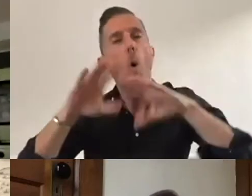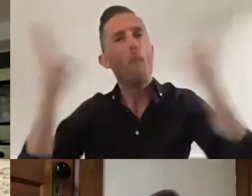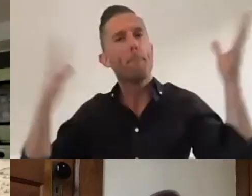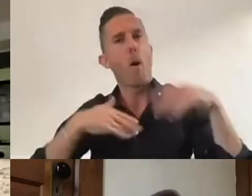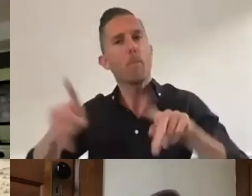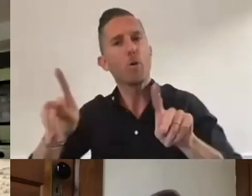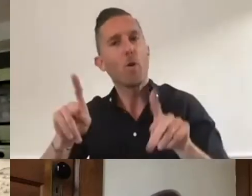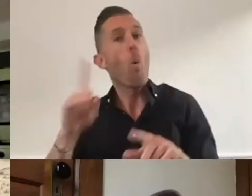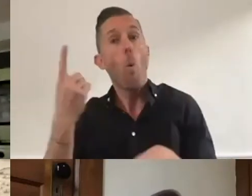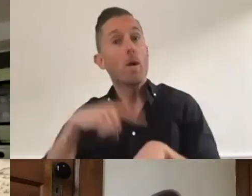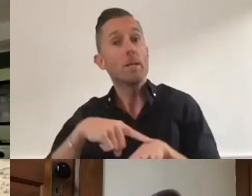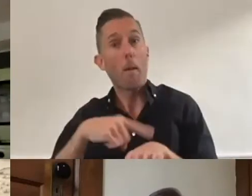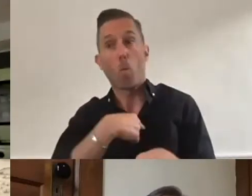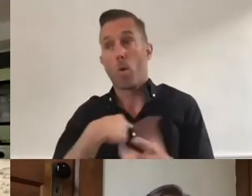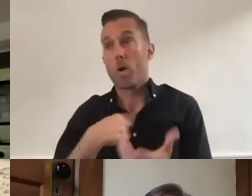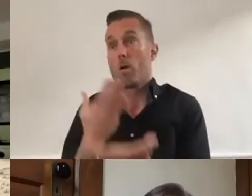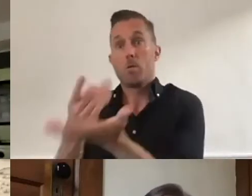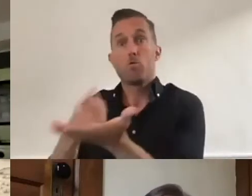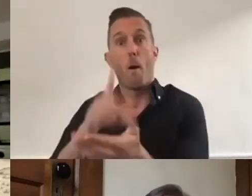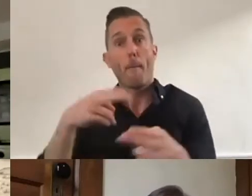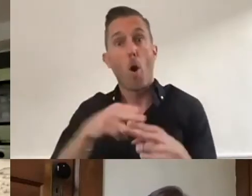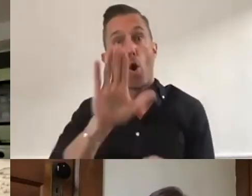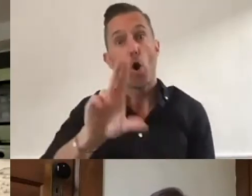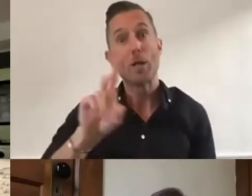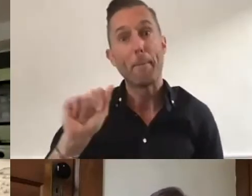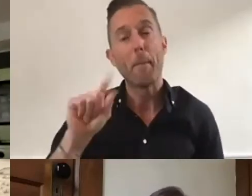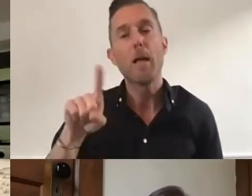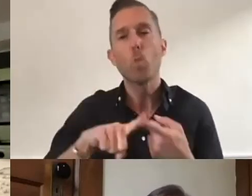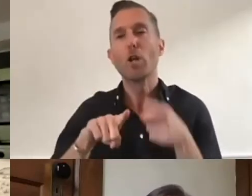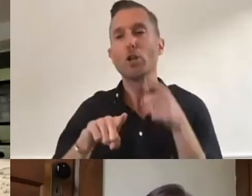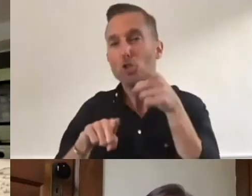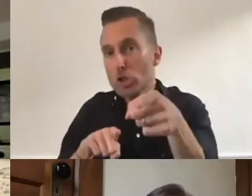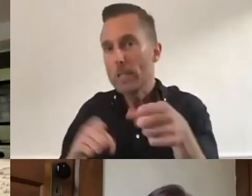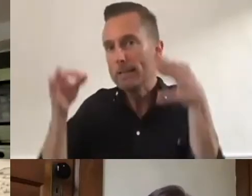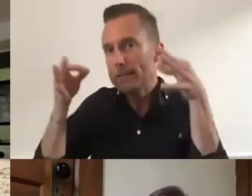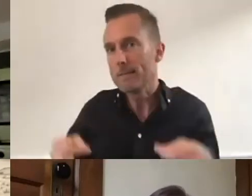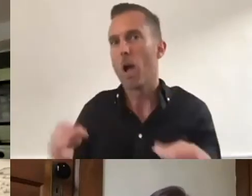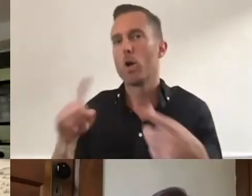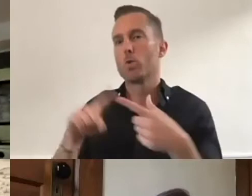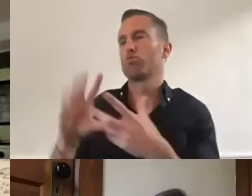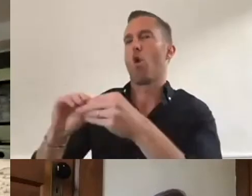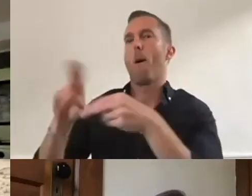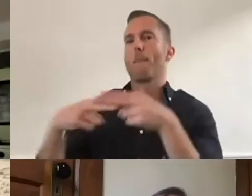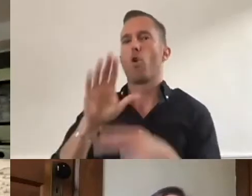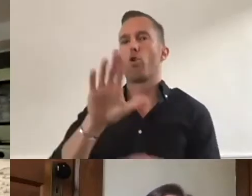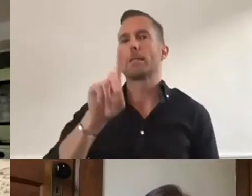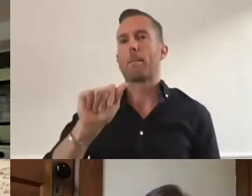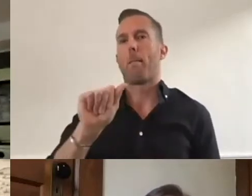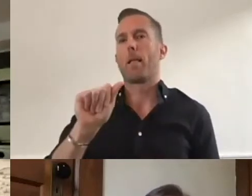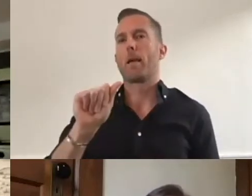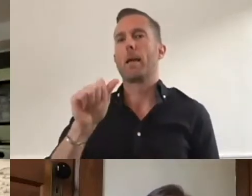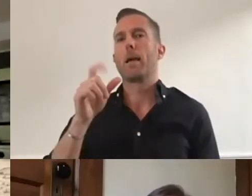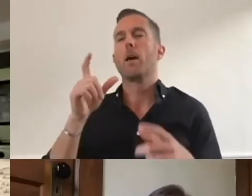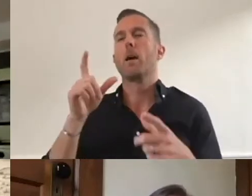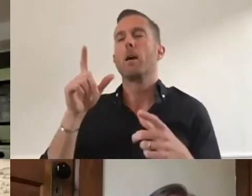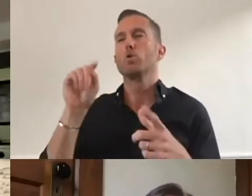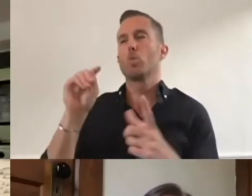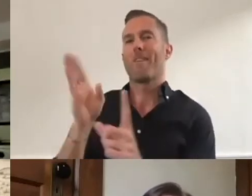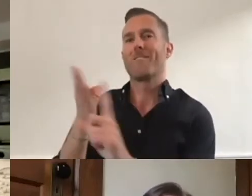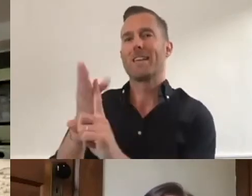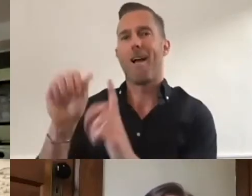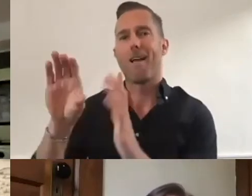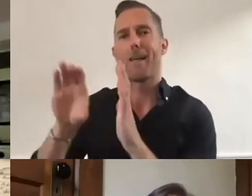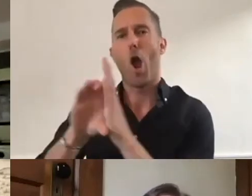disability was brought up was when she chose to do it, and did it in a way to try and convince a character